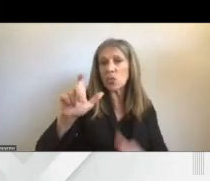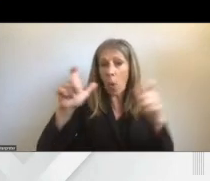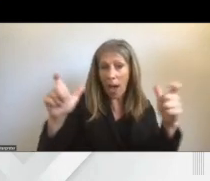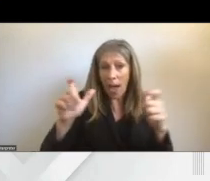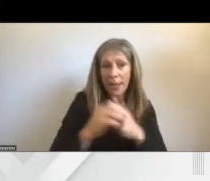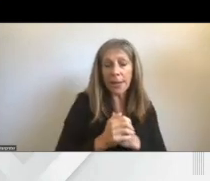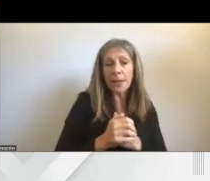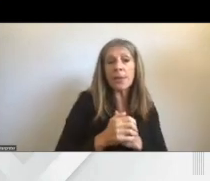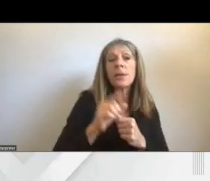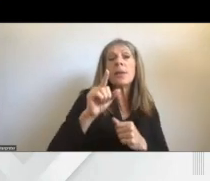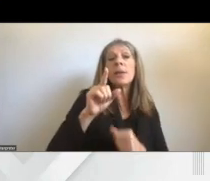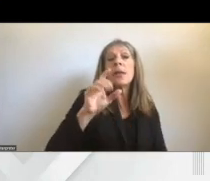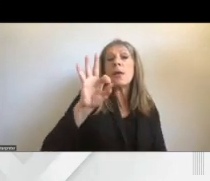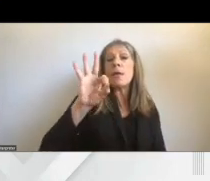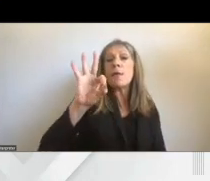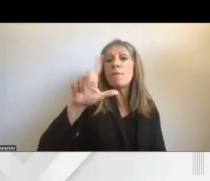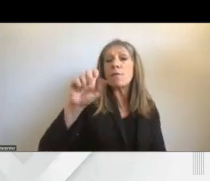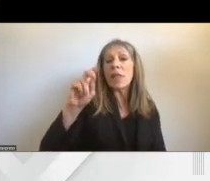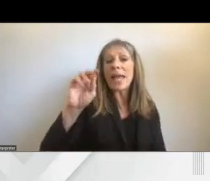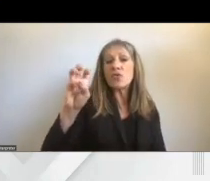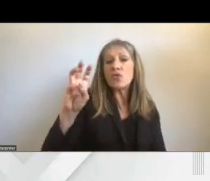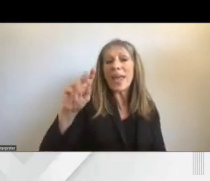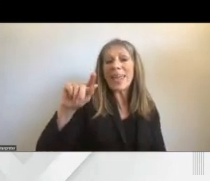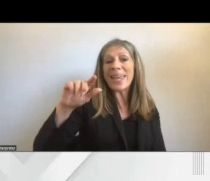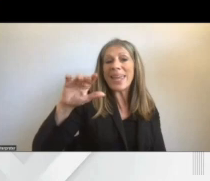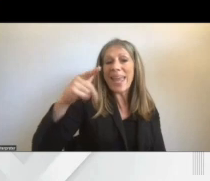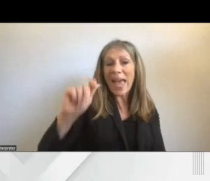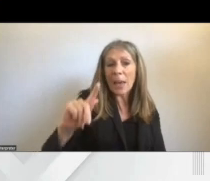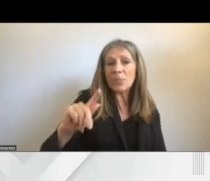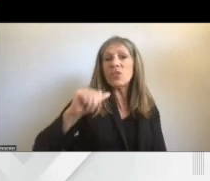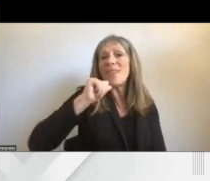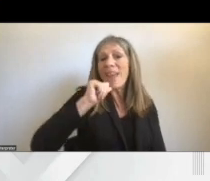Flangeway gaps at tracks not subject to FRA safety